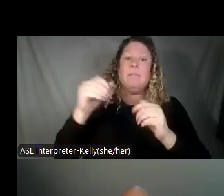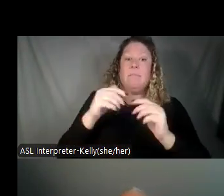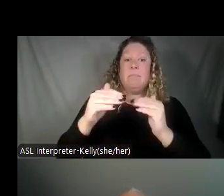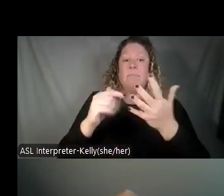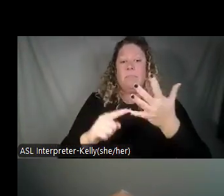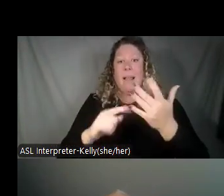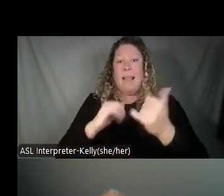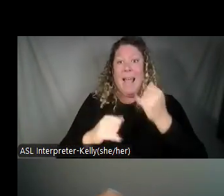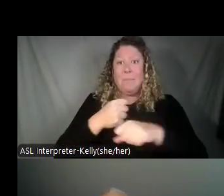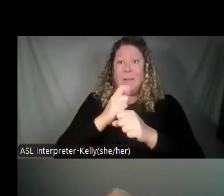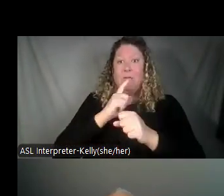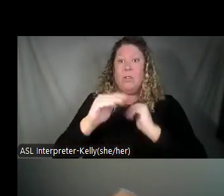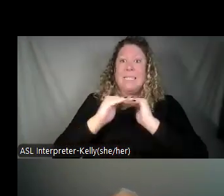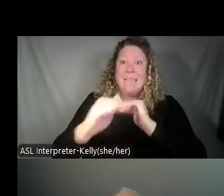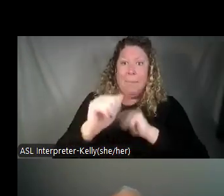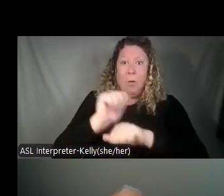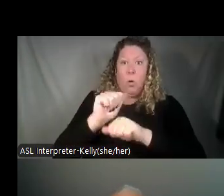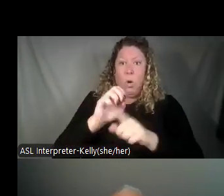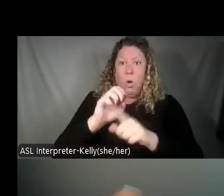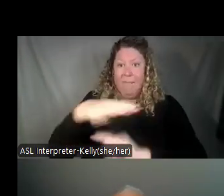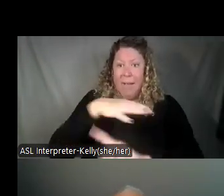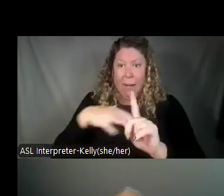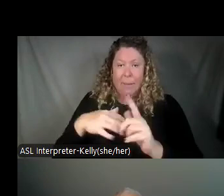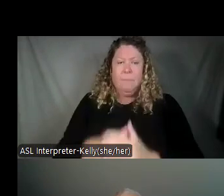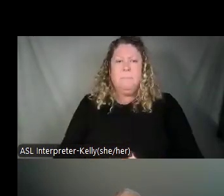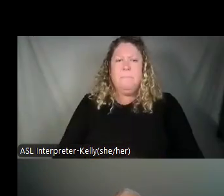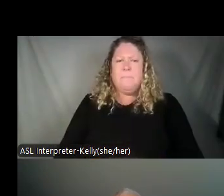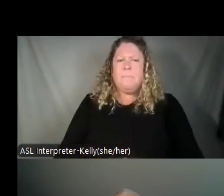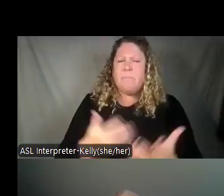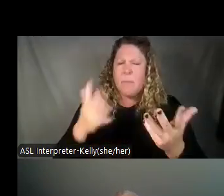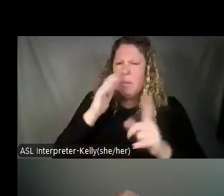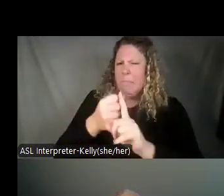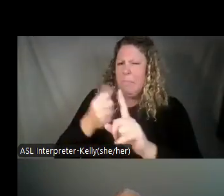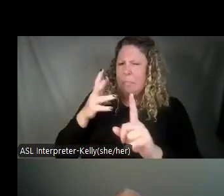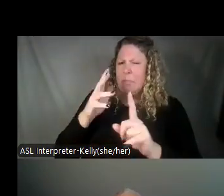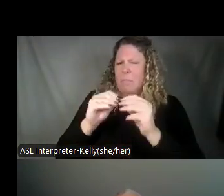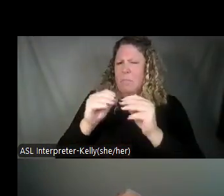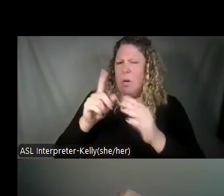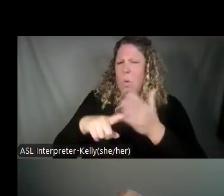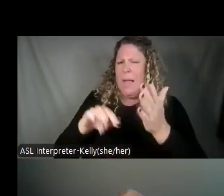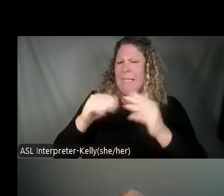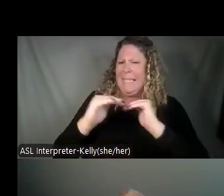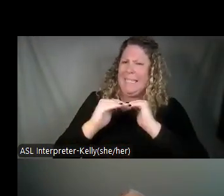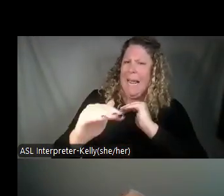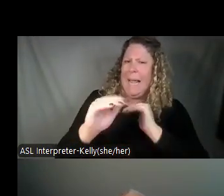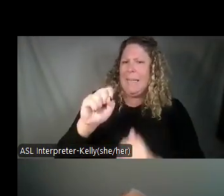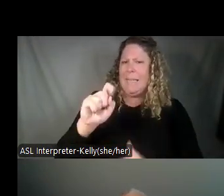Now, that creating that stable work environment, I'll describe a little bit more what that means when we start getting into